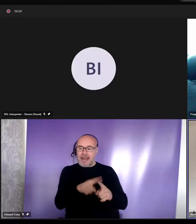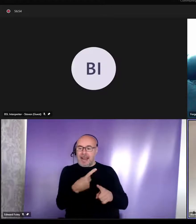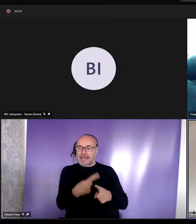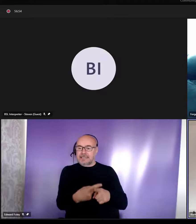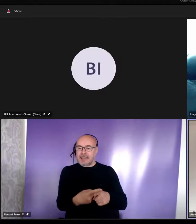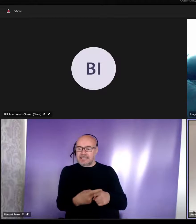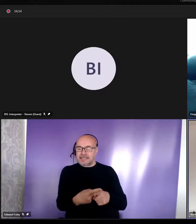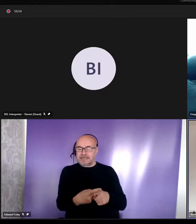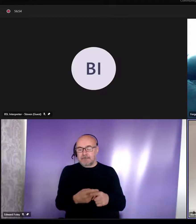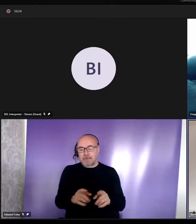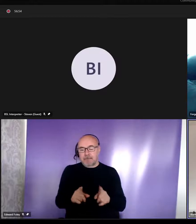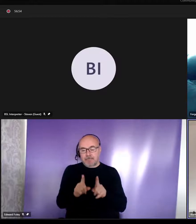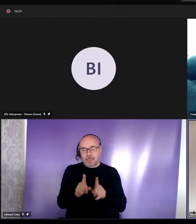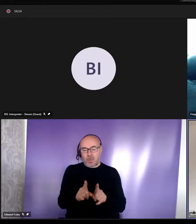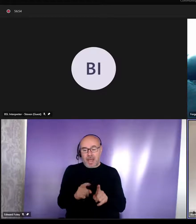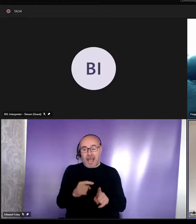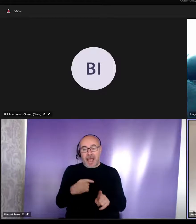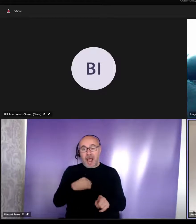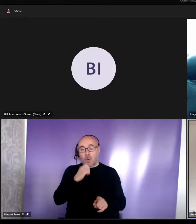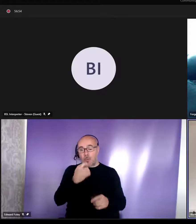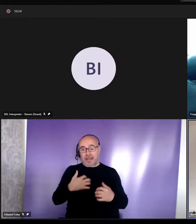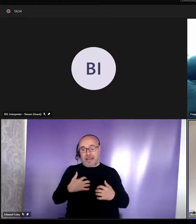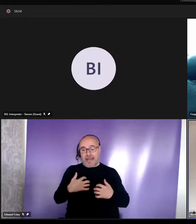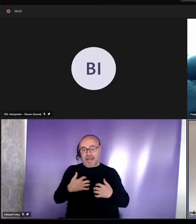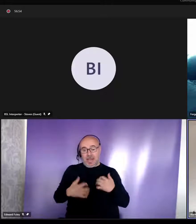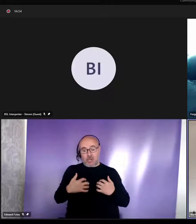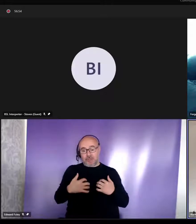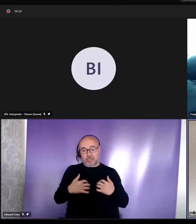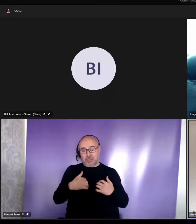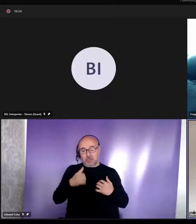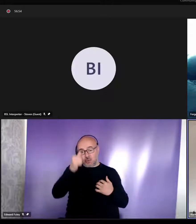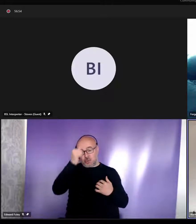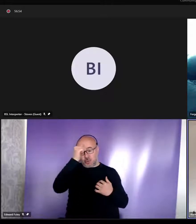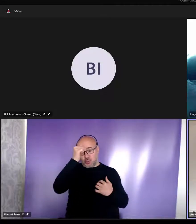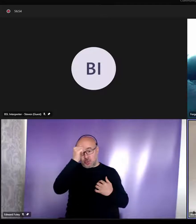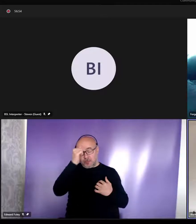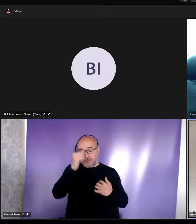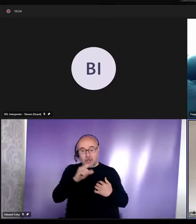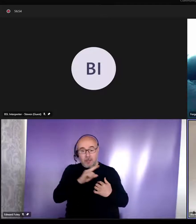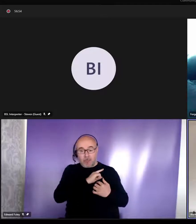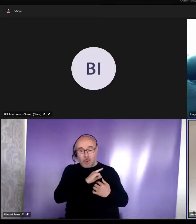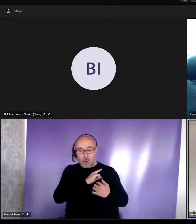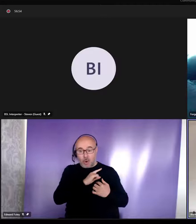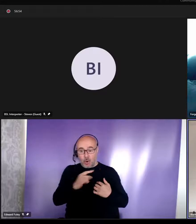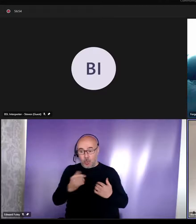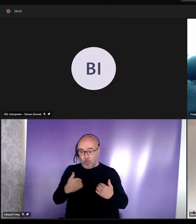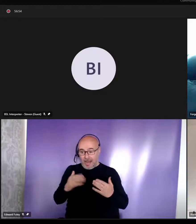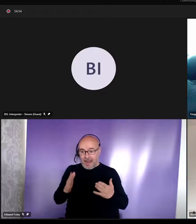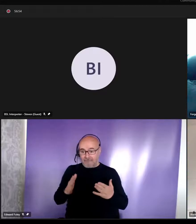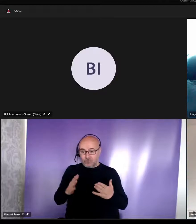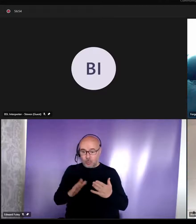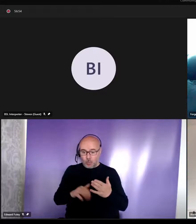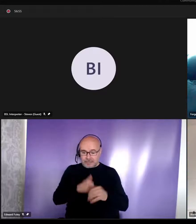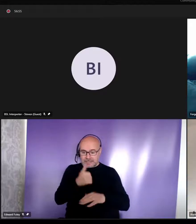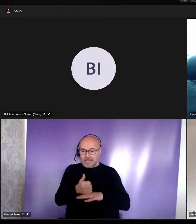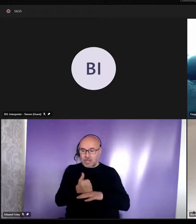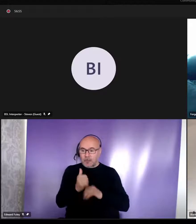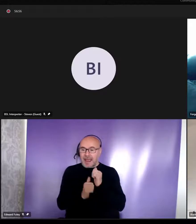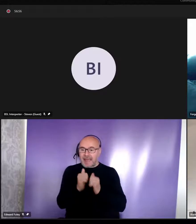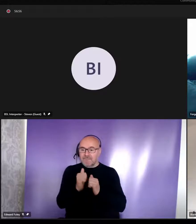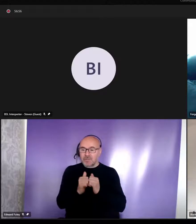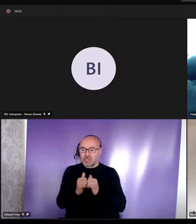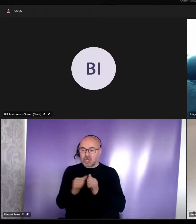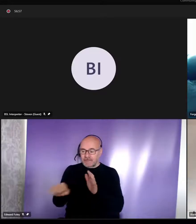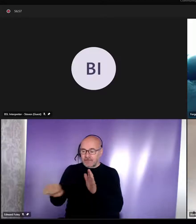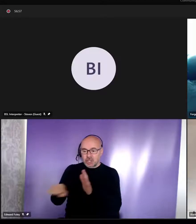because if you think about the amount of infrastructure we're looking to put in place for our charging electric vehicles, but it's still a question I'd like answered,